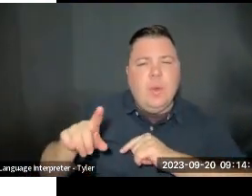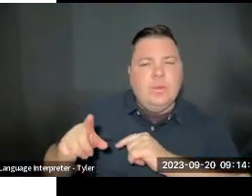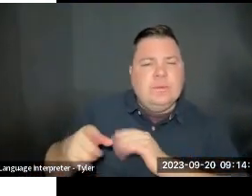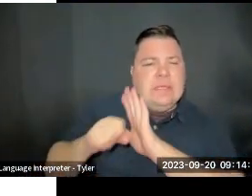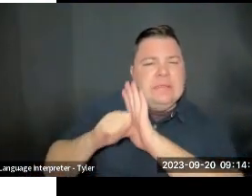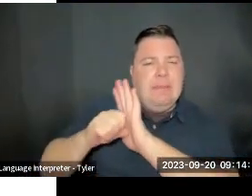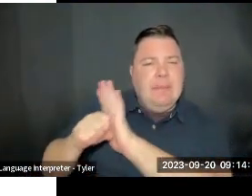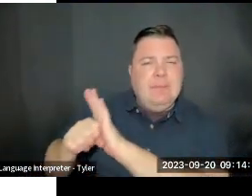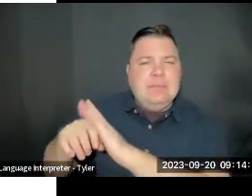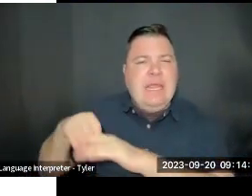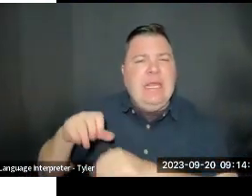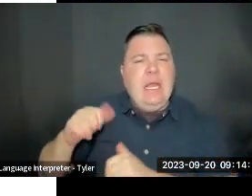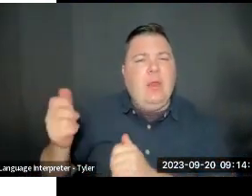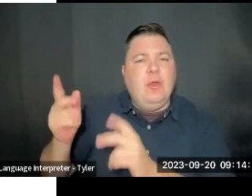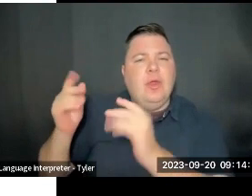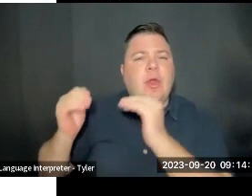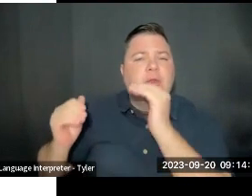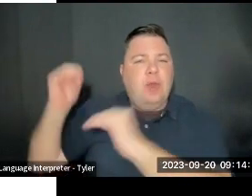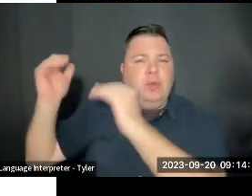in another adult.